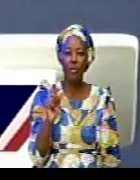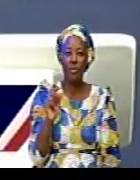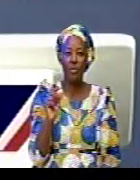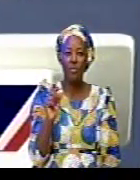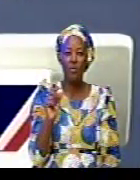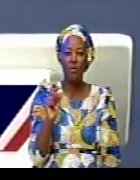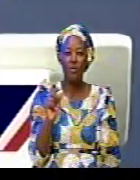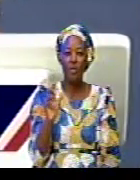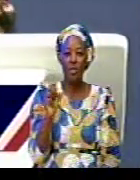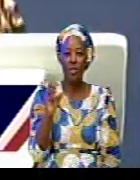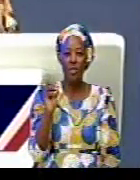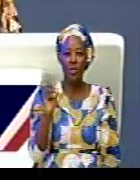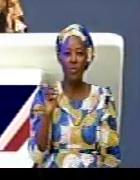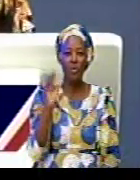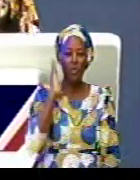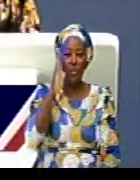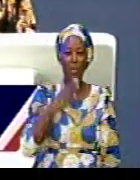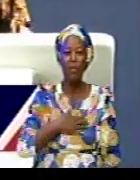verse 11.